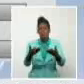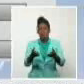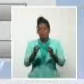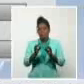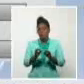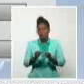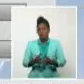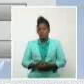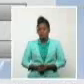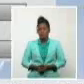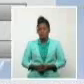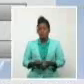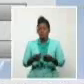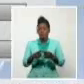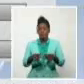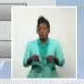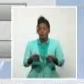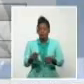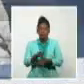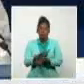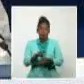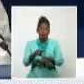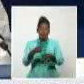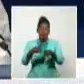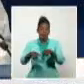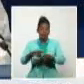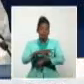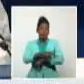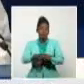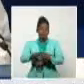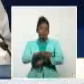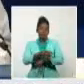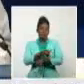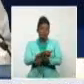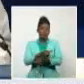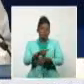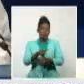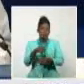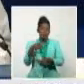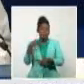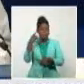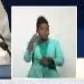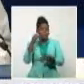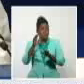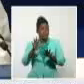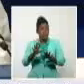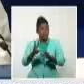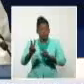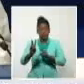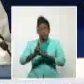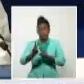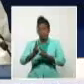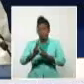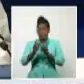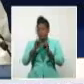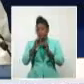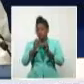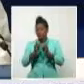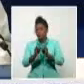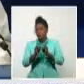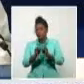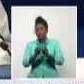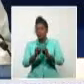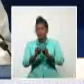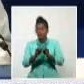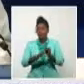about, is that this is a pandemic that is not showing any sign of reduction, as it